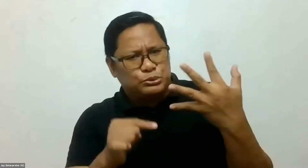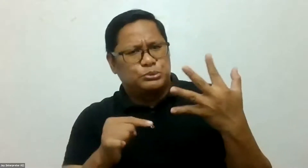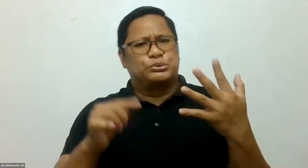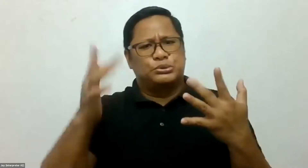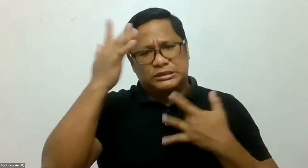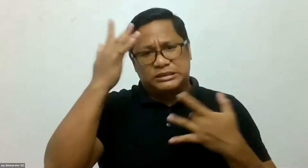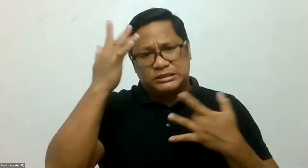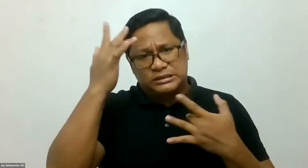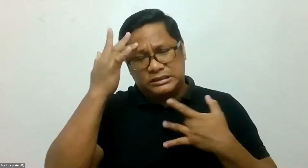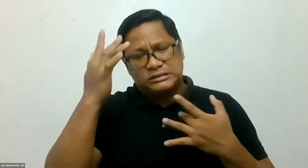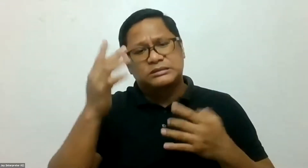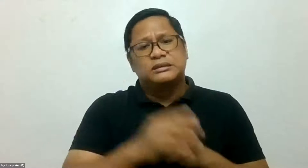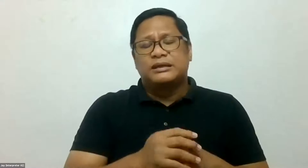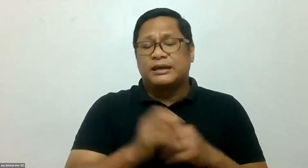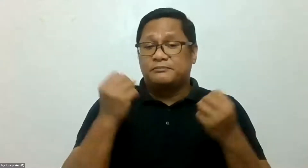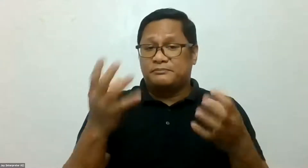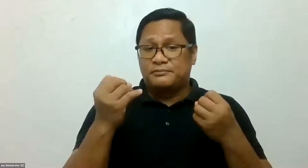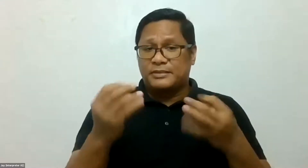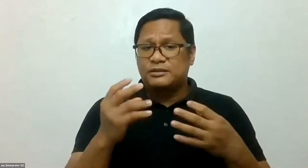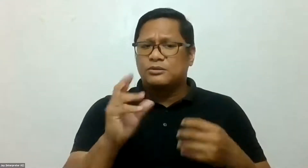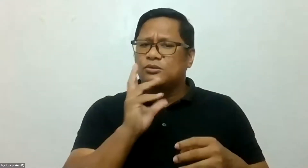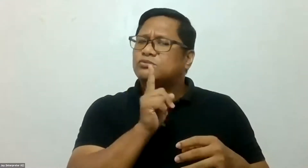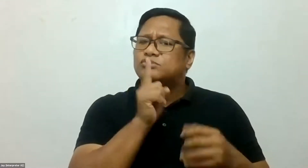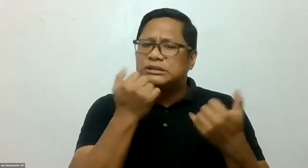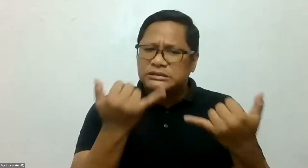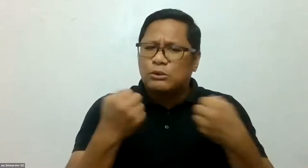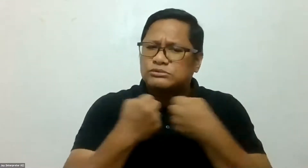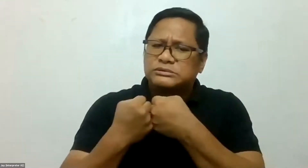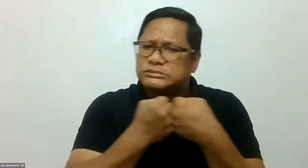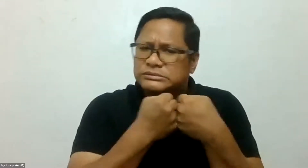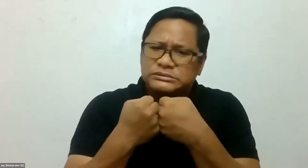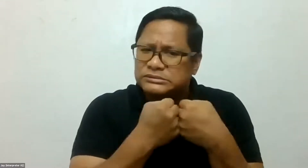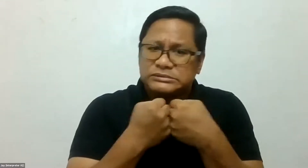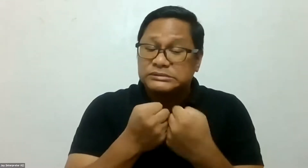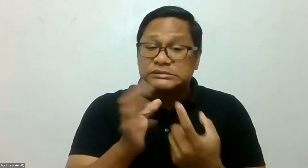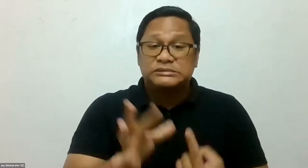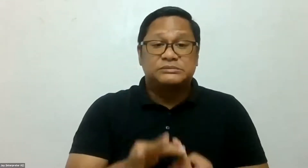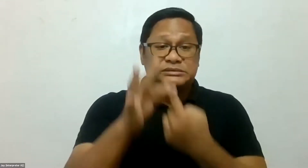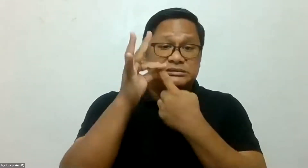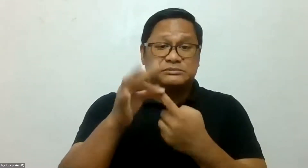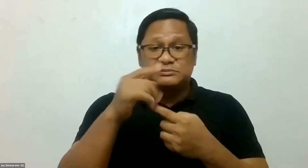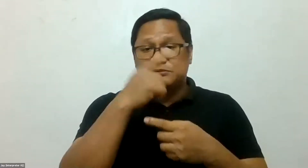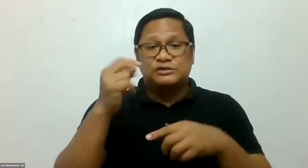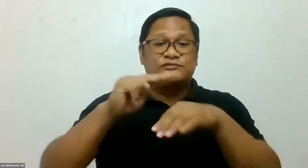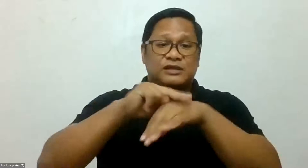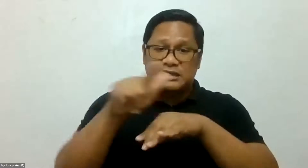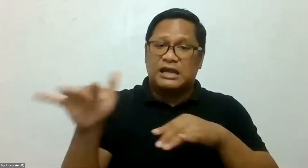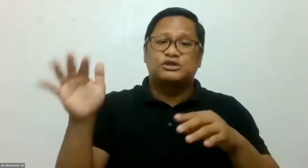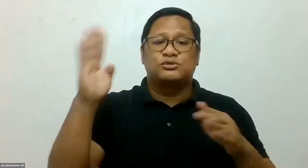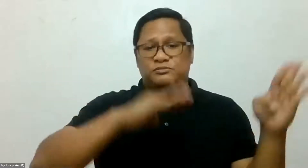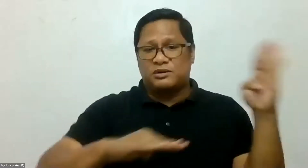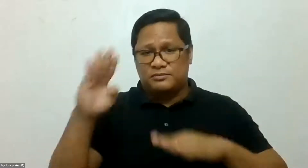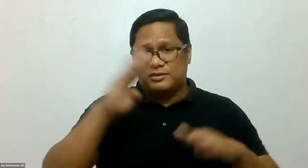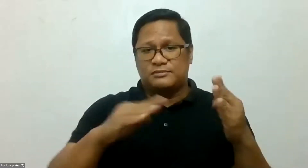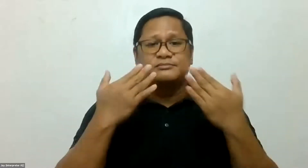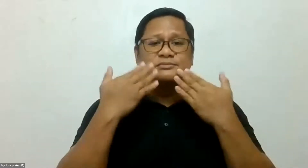kidney disease, and many who are struggling right now, particularly because of the national crisis. Thank